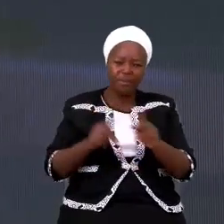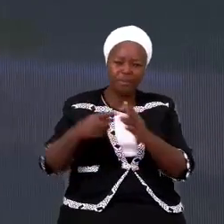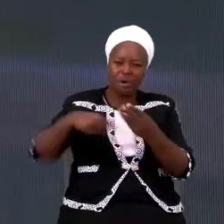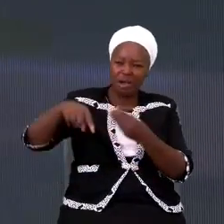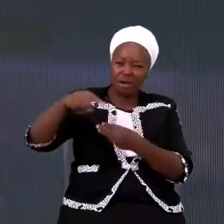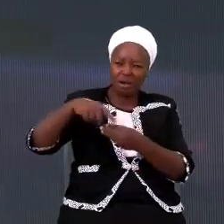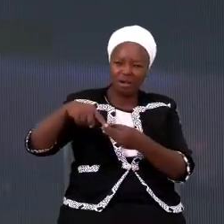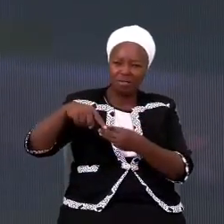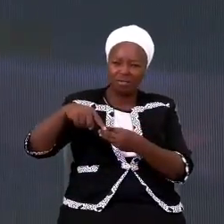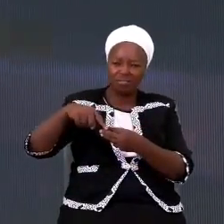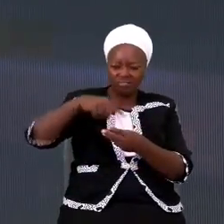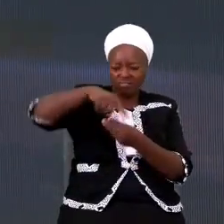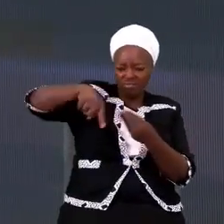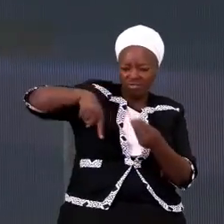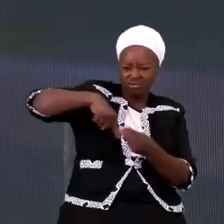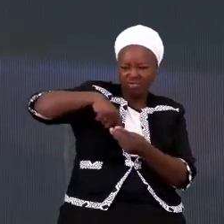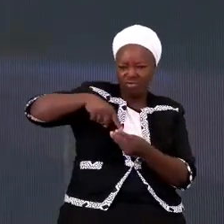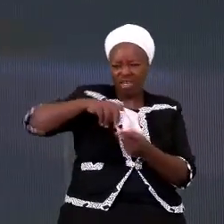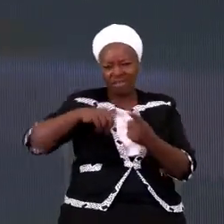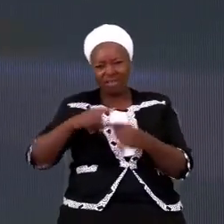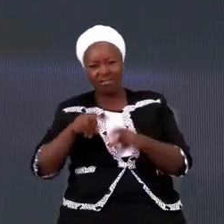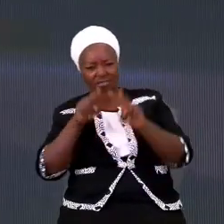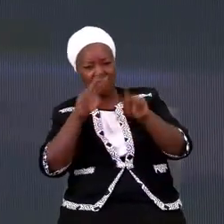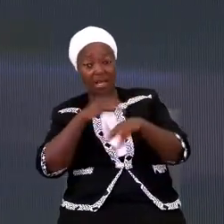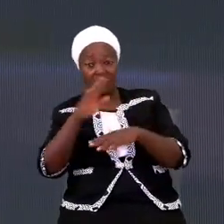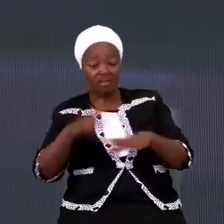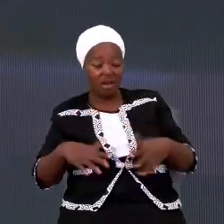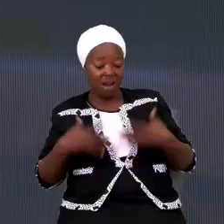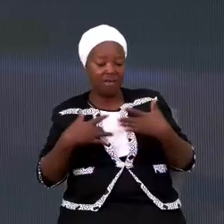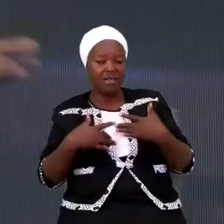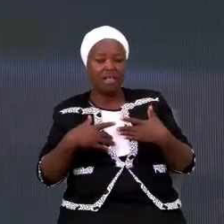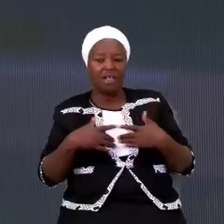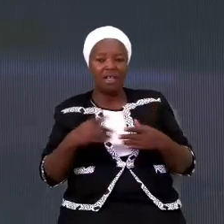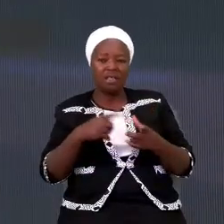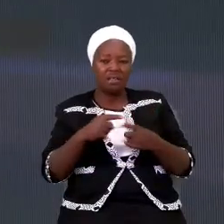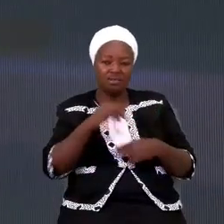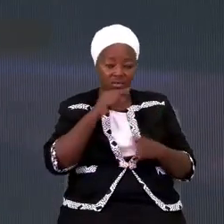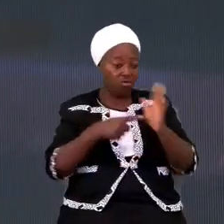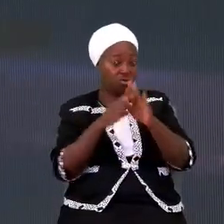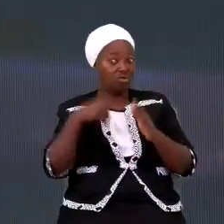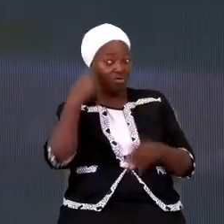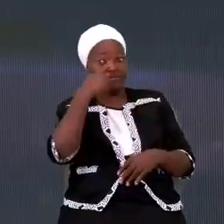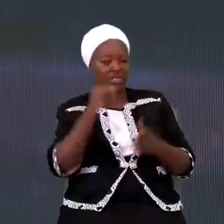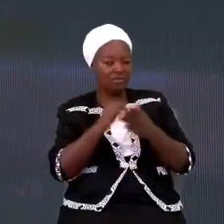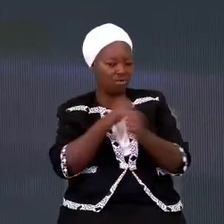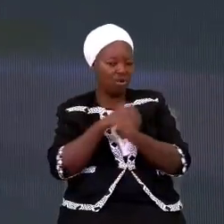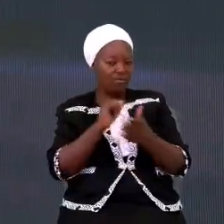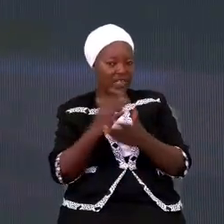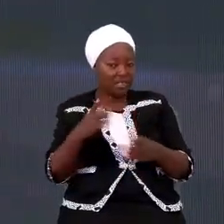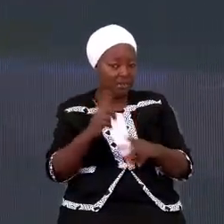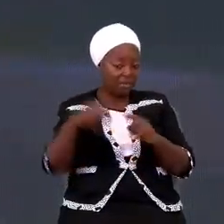face that you love that thing. You're not sure with your body, attitude or language that you love that. You repress that